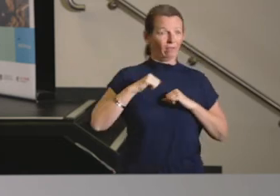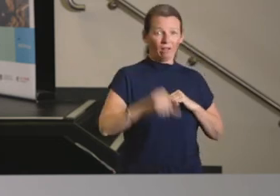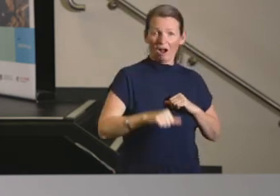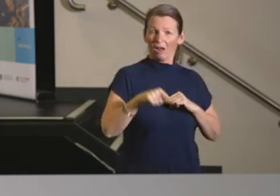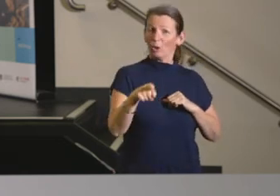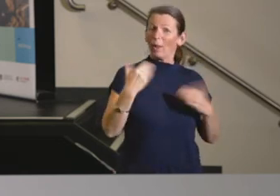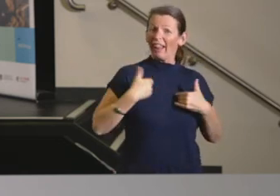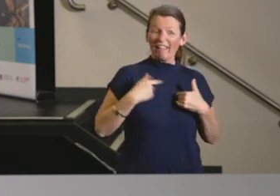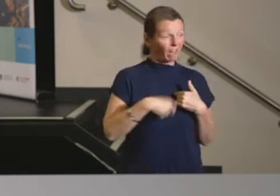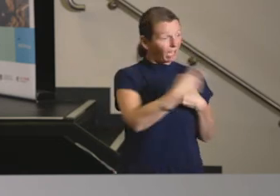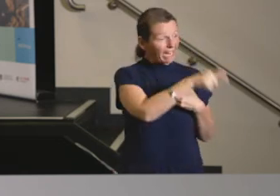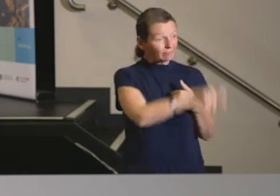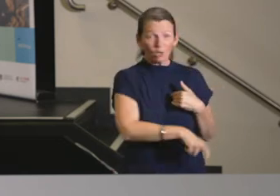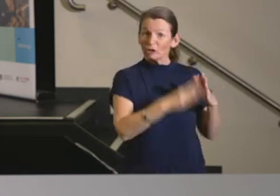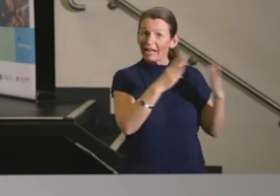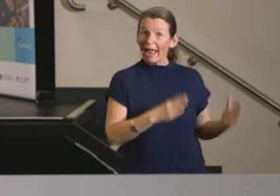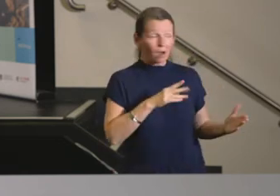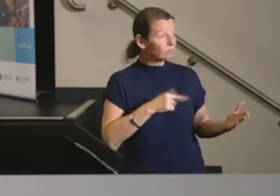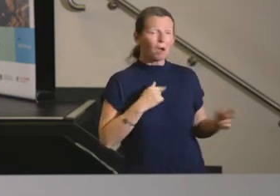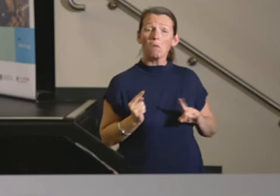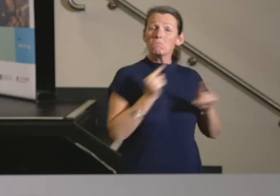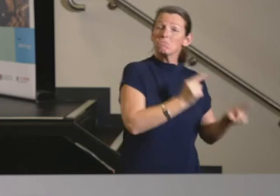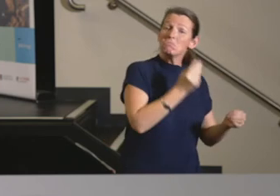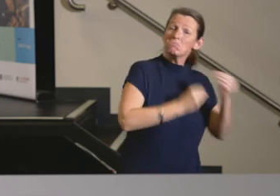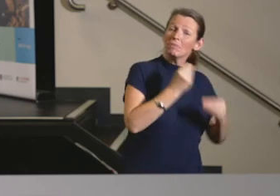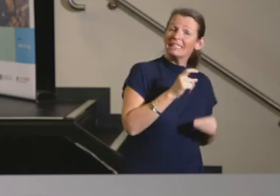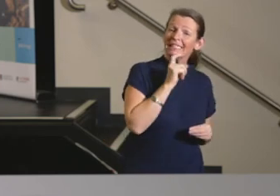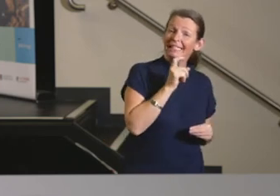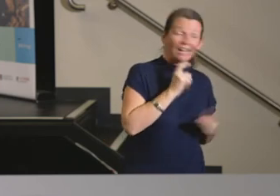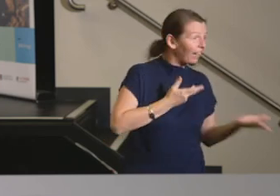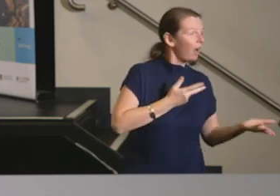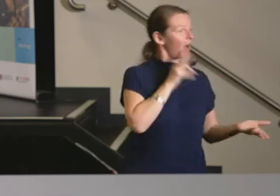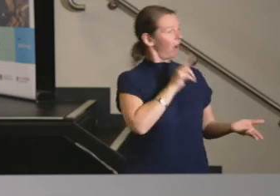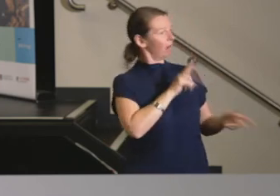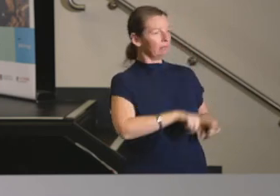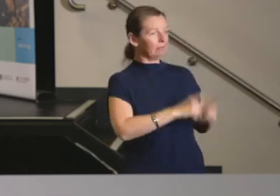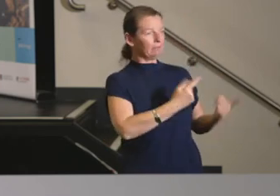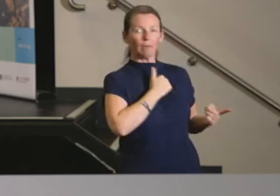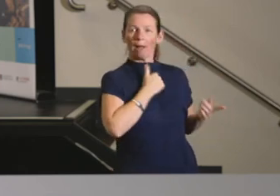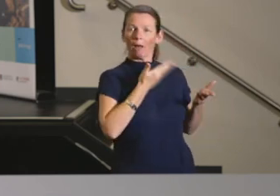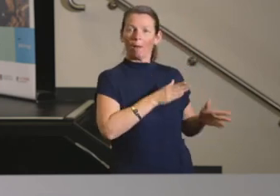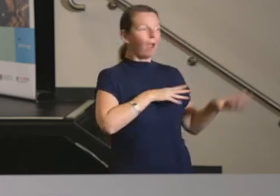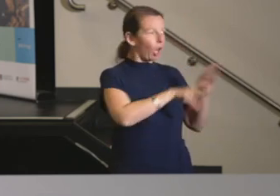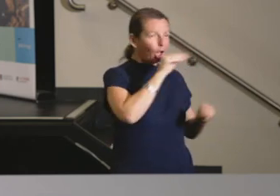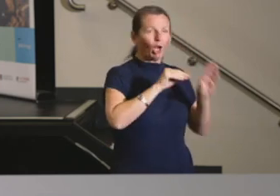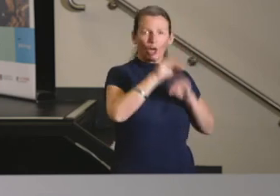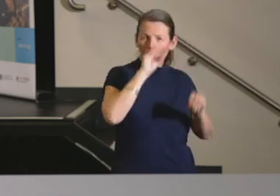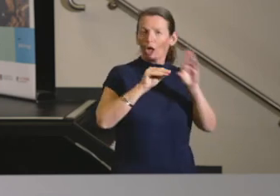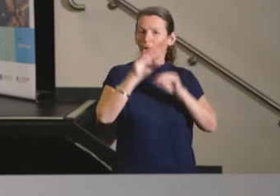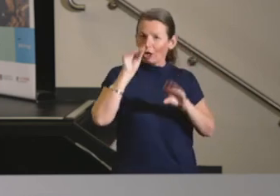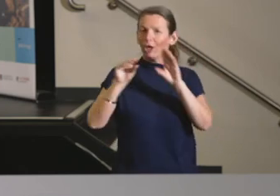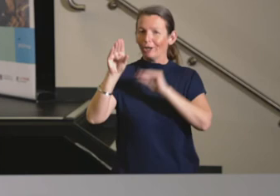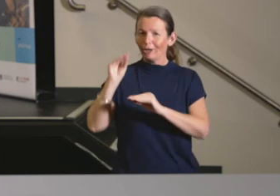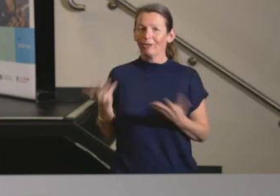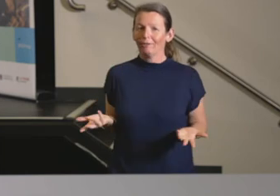lived next door to and eaten with and celebrated with, the friends you had all over the world. So